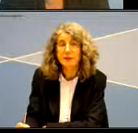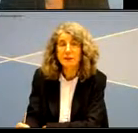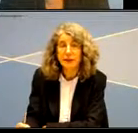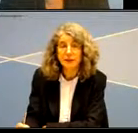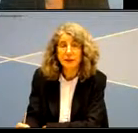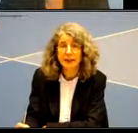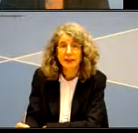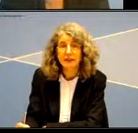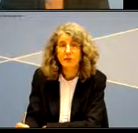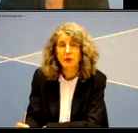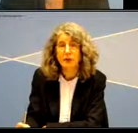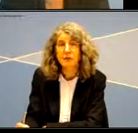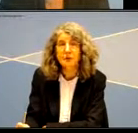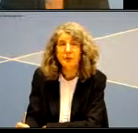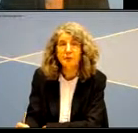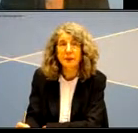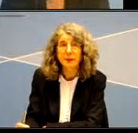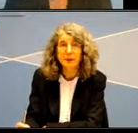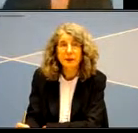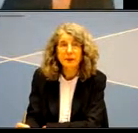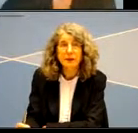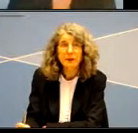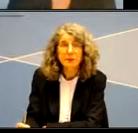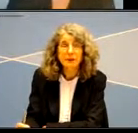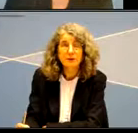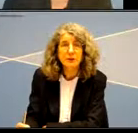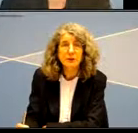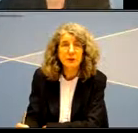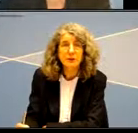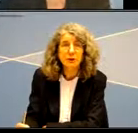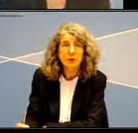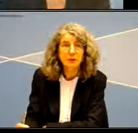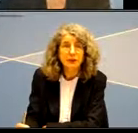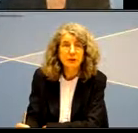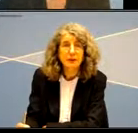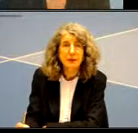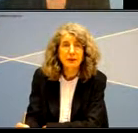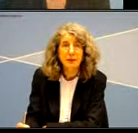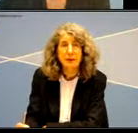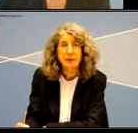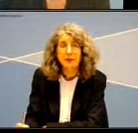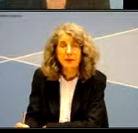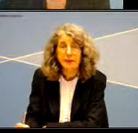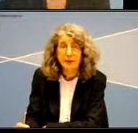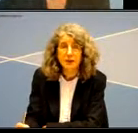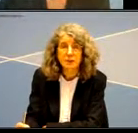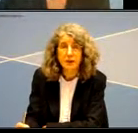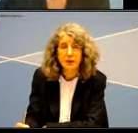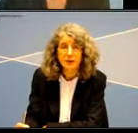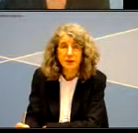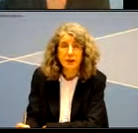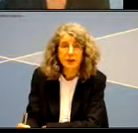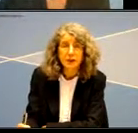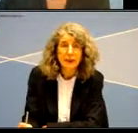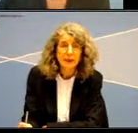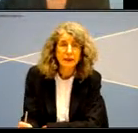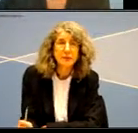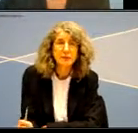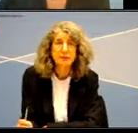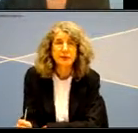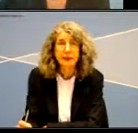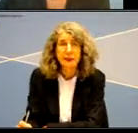the protection against price manipulation, the supervision of energy regulators of the wholesale energy markets,